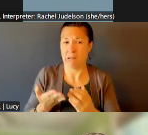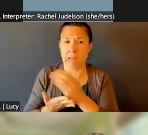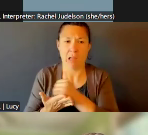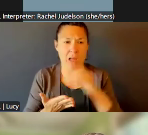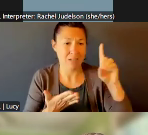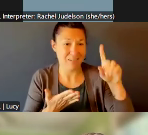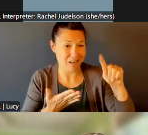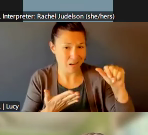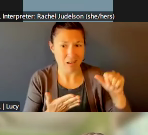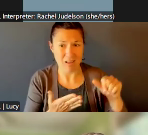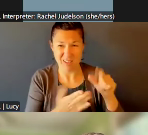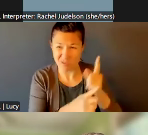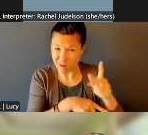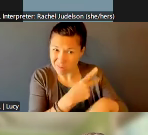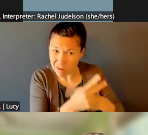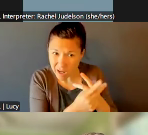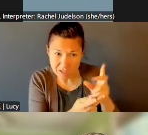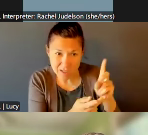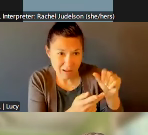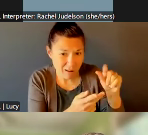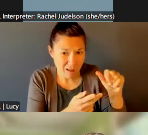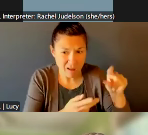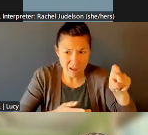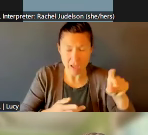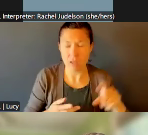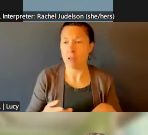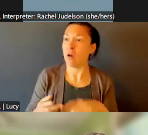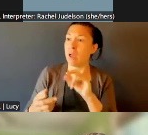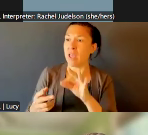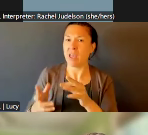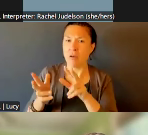at? Or if it's documenting a language, did they do the